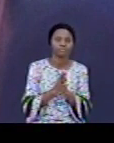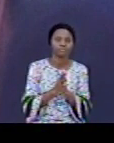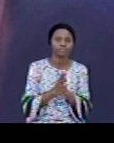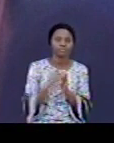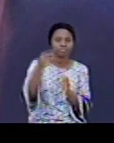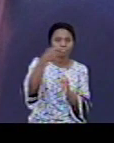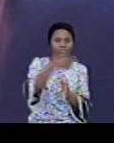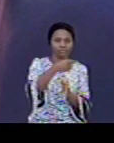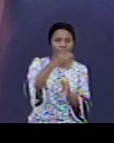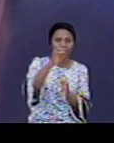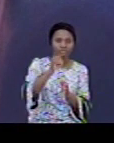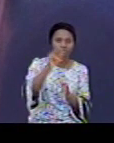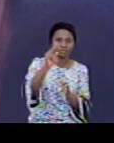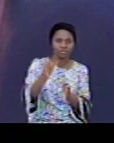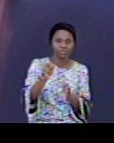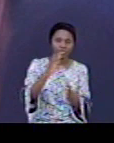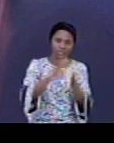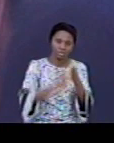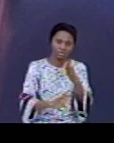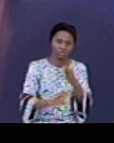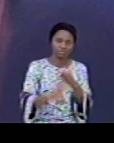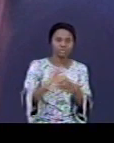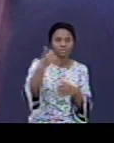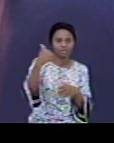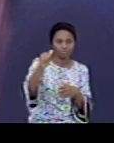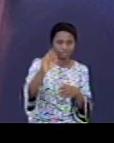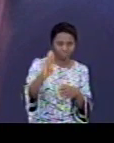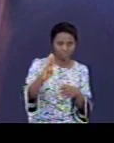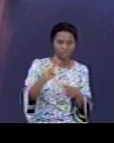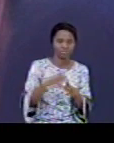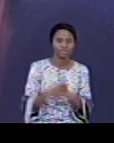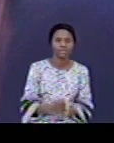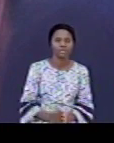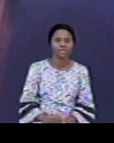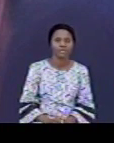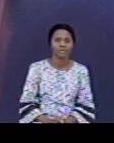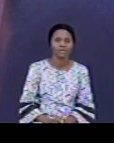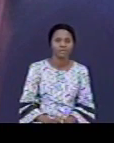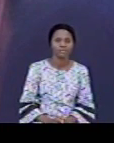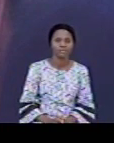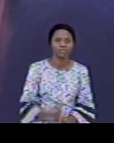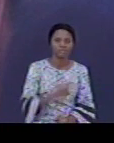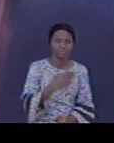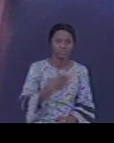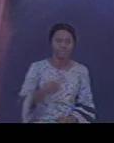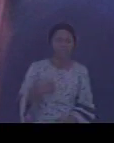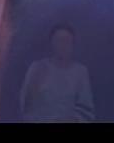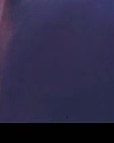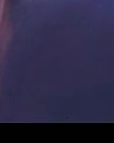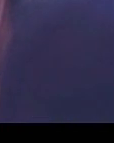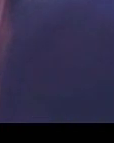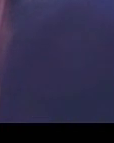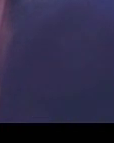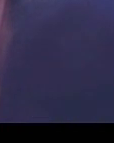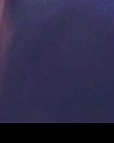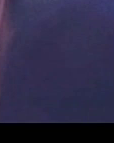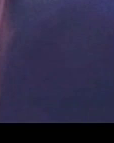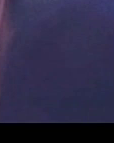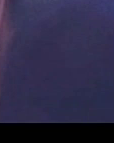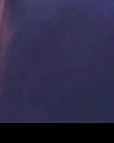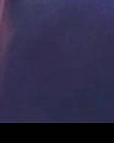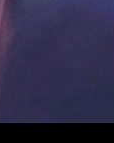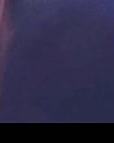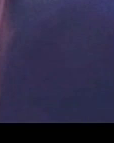14. Genesis chapter 14. And it came to pass in the days of Amraphel, king